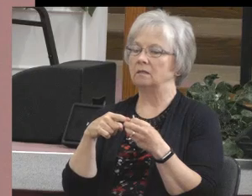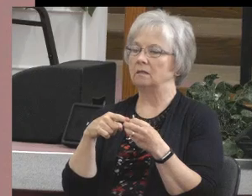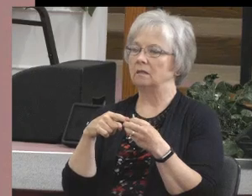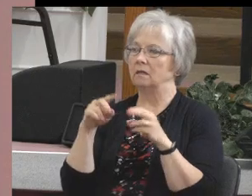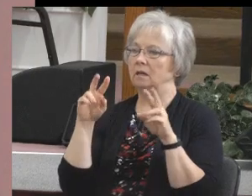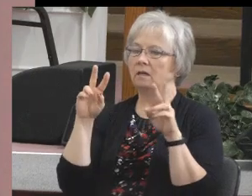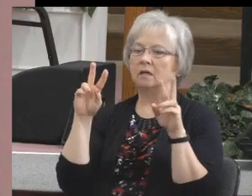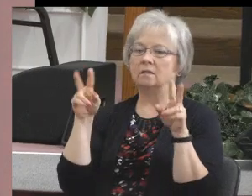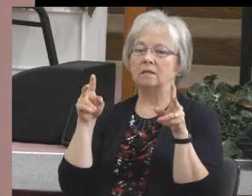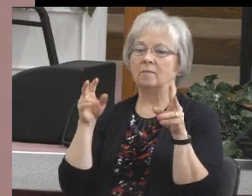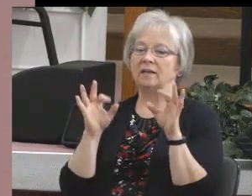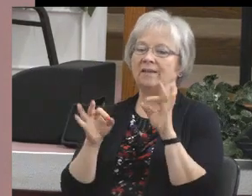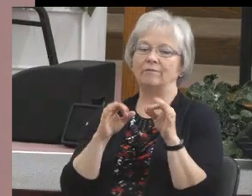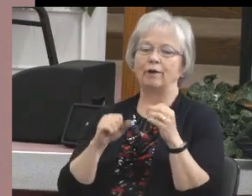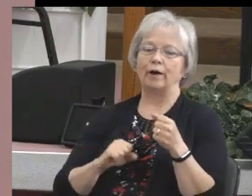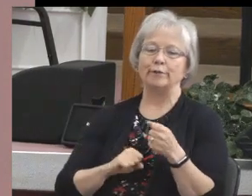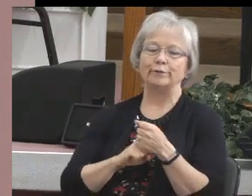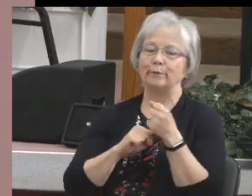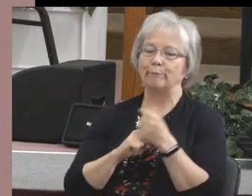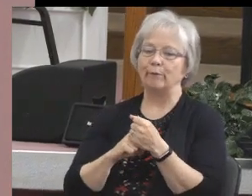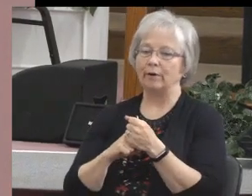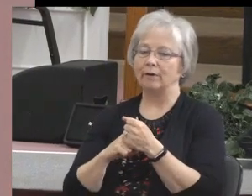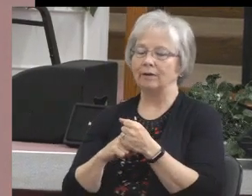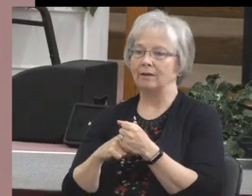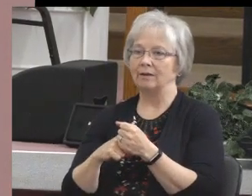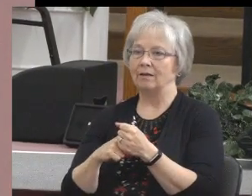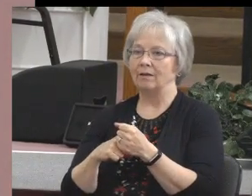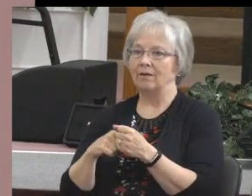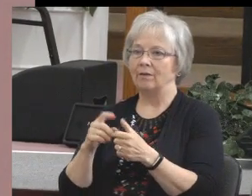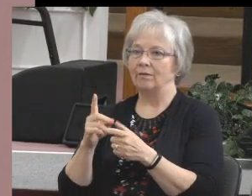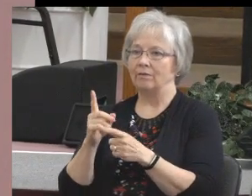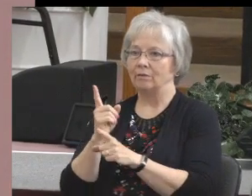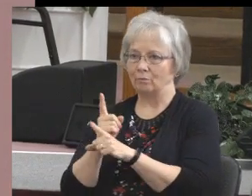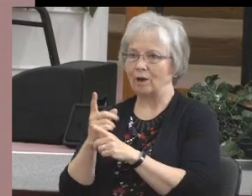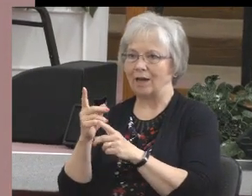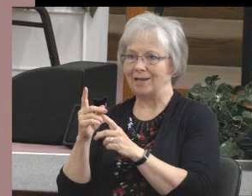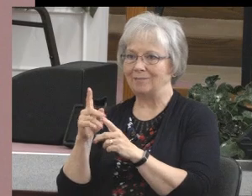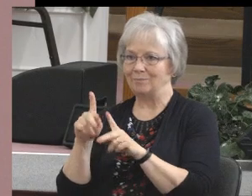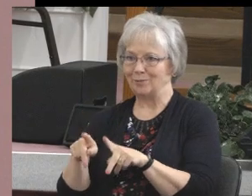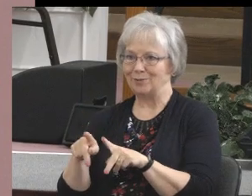about whether you support the current person in the White House or not.